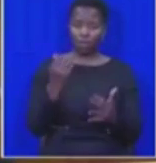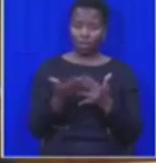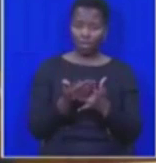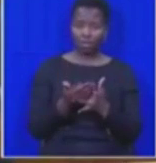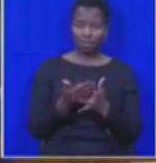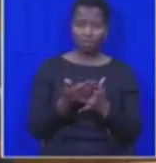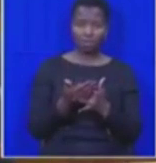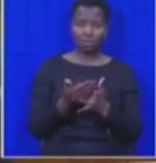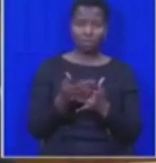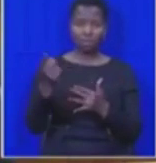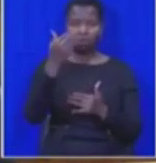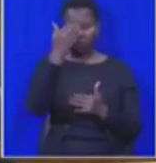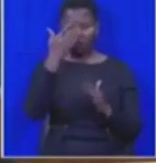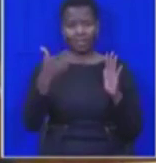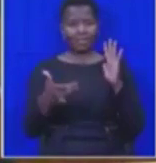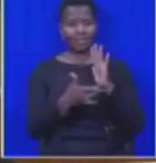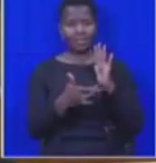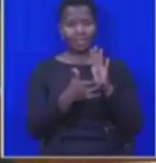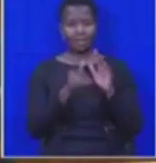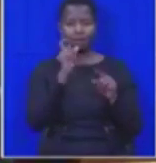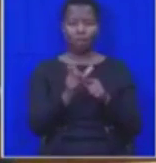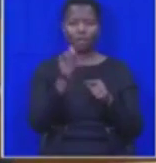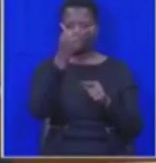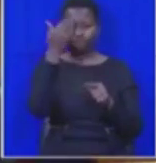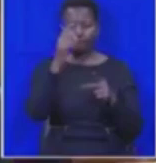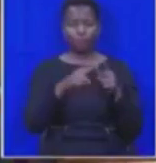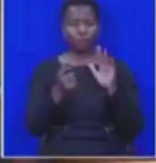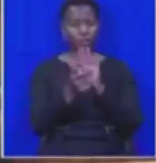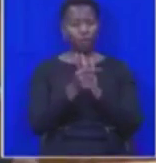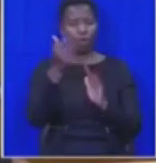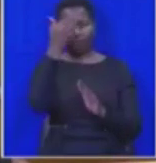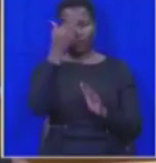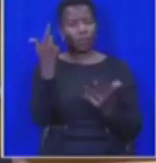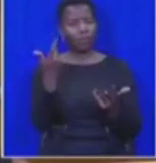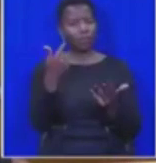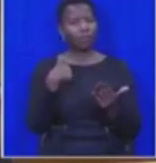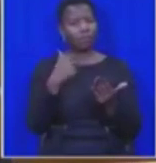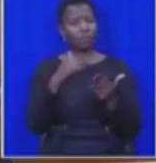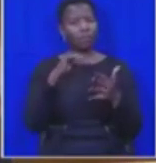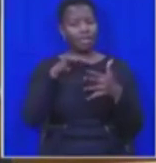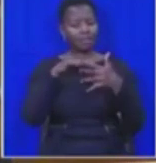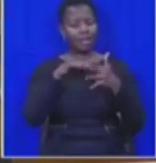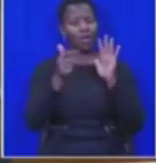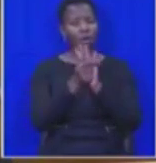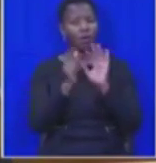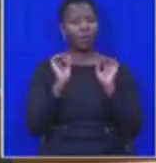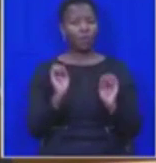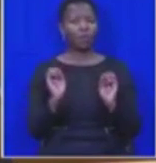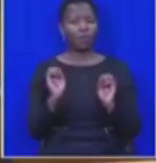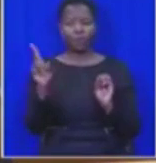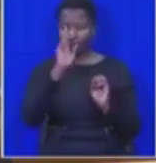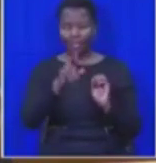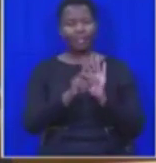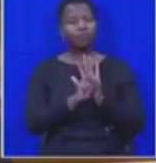know no technicalities, you know no law, you are not studying any law. That's why you need